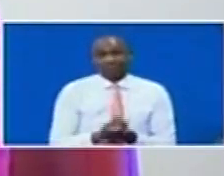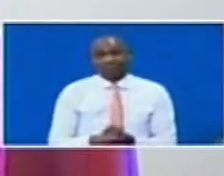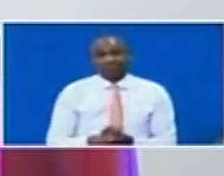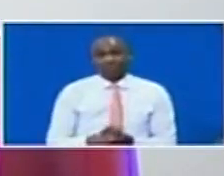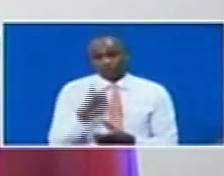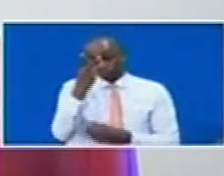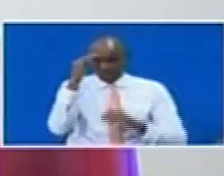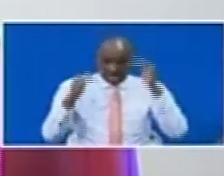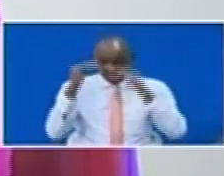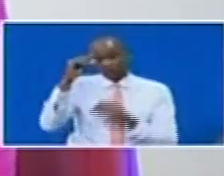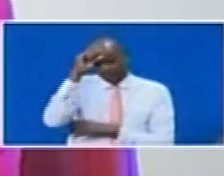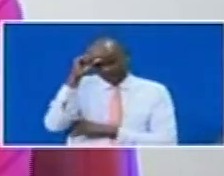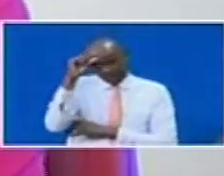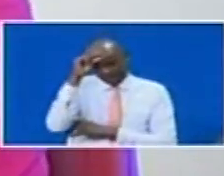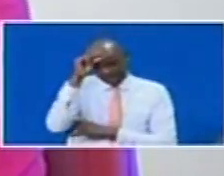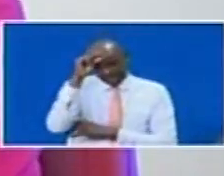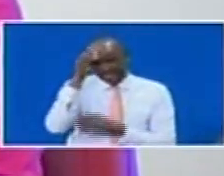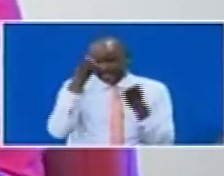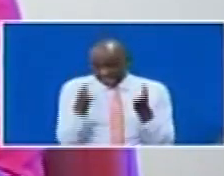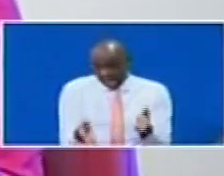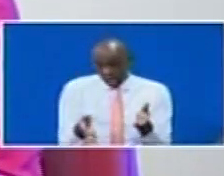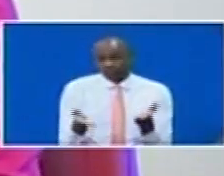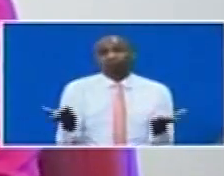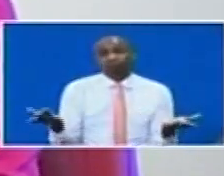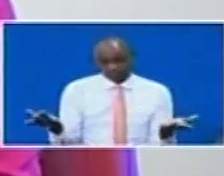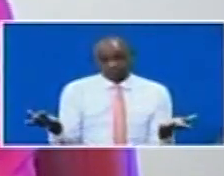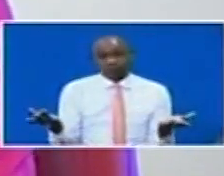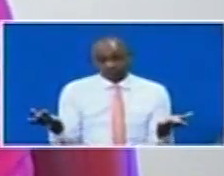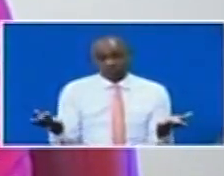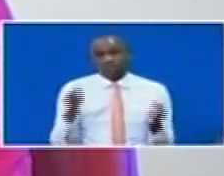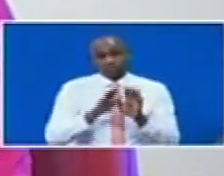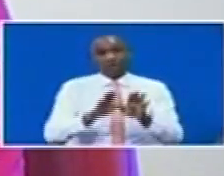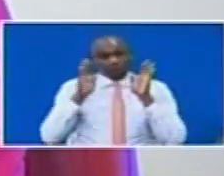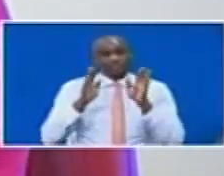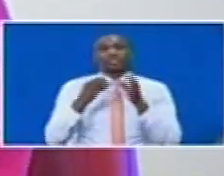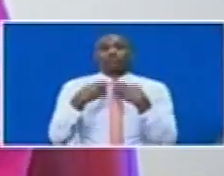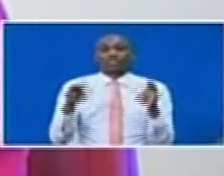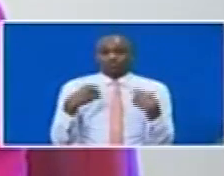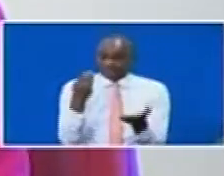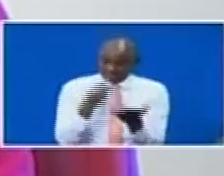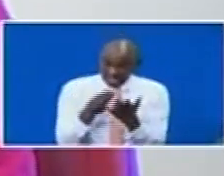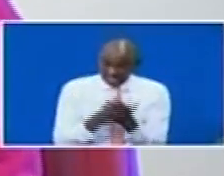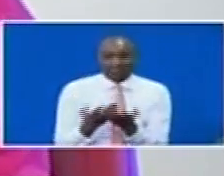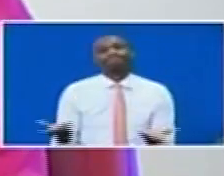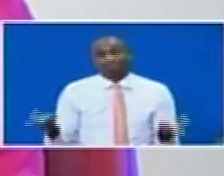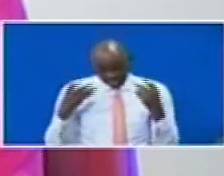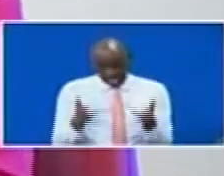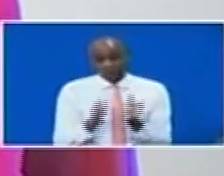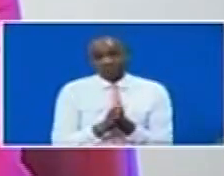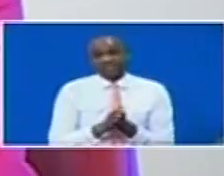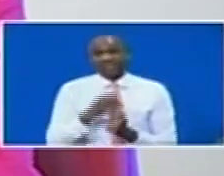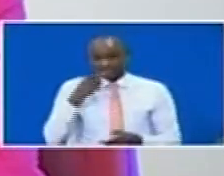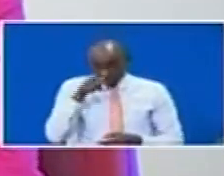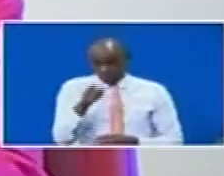two levels of government and check whether there was duplication of roles to avoid wastage. We're yet to hear of the results of that. So let's talk about